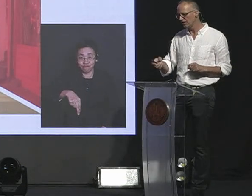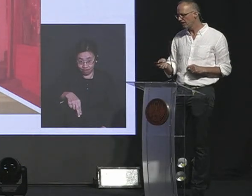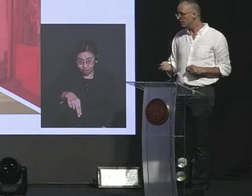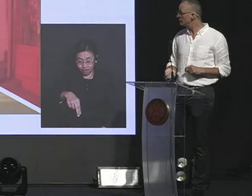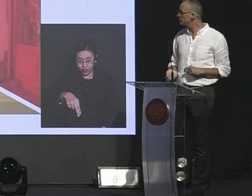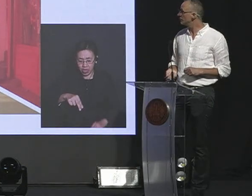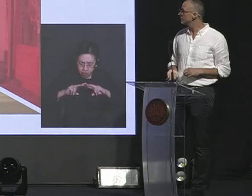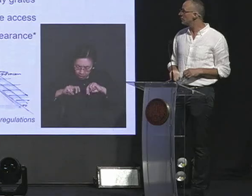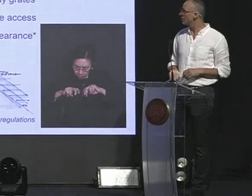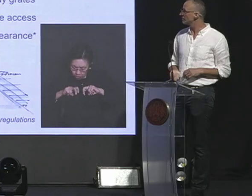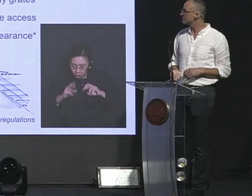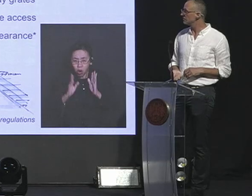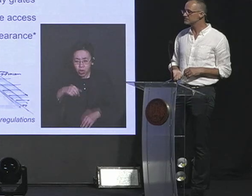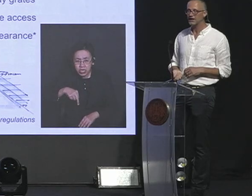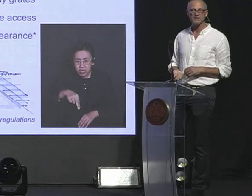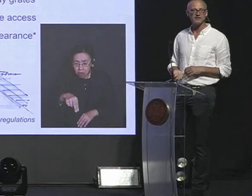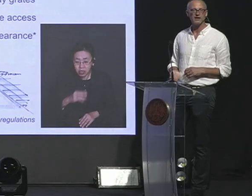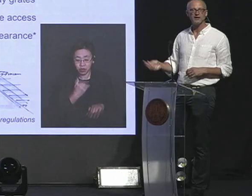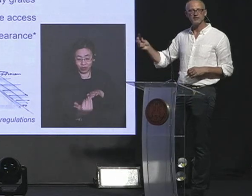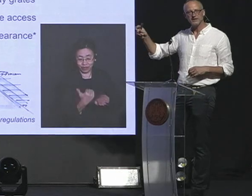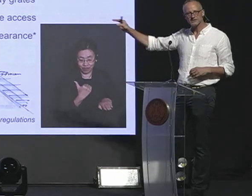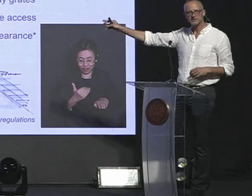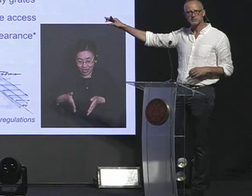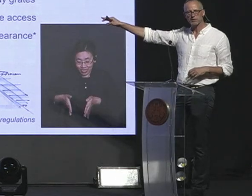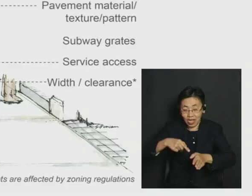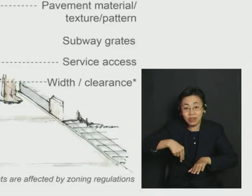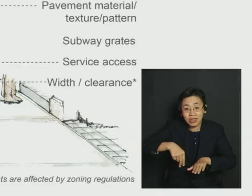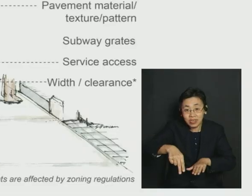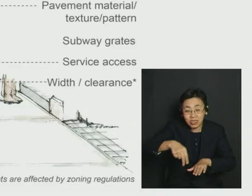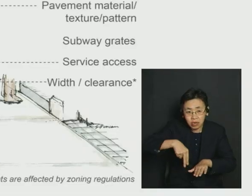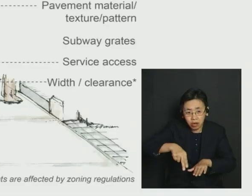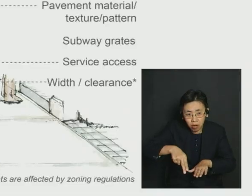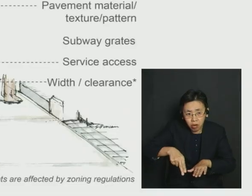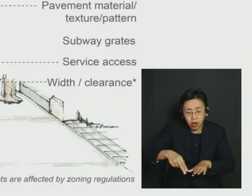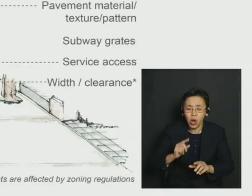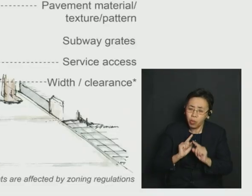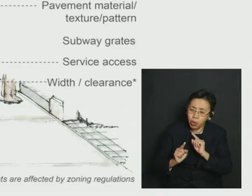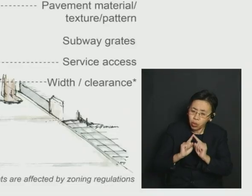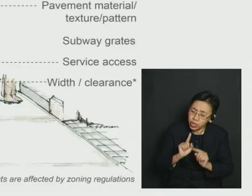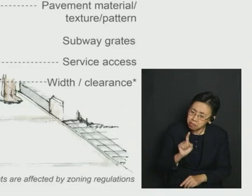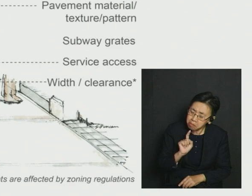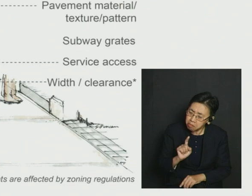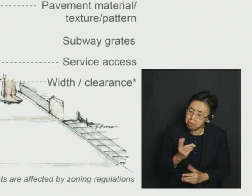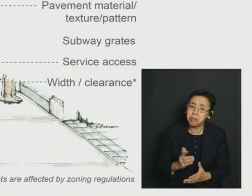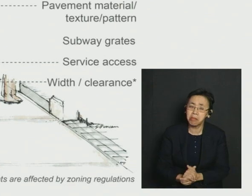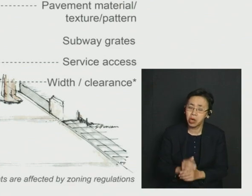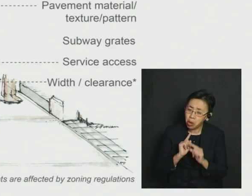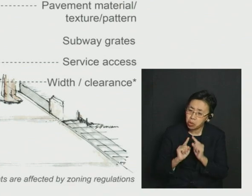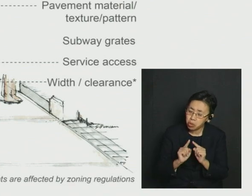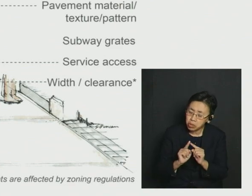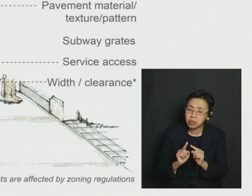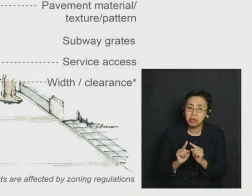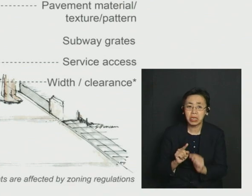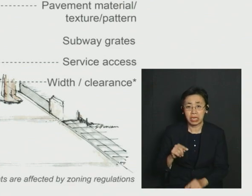sidewalk and really pulled it apart to understand, you know, yes, this is probably the plane that most of us think about, the ground plane, you know, the surface